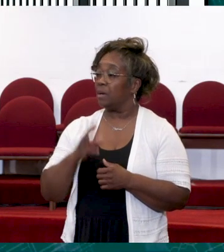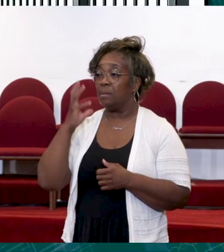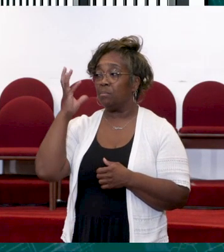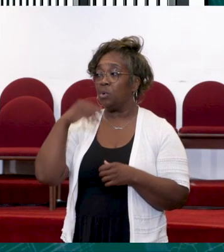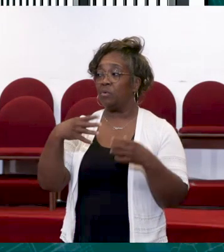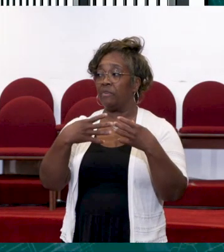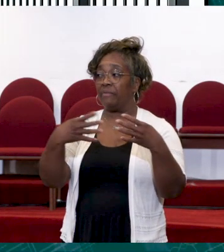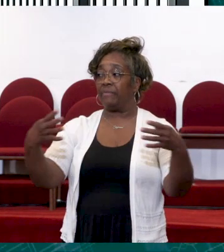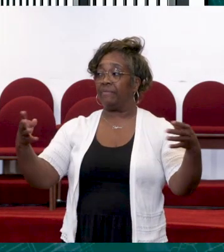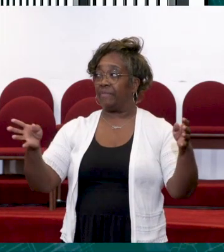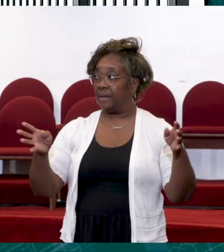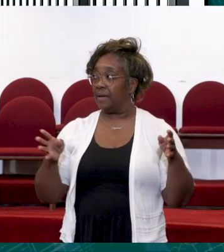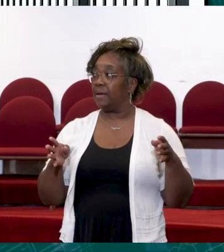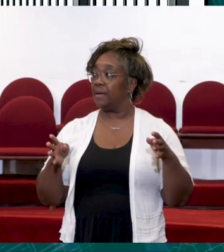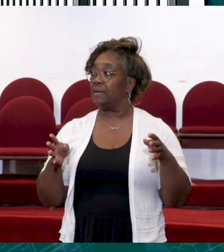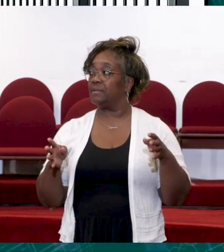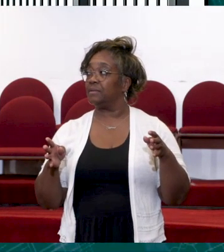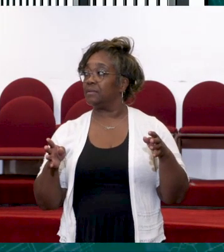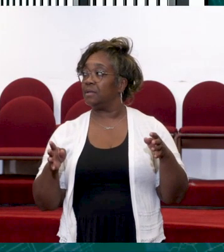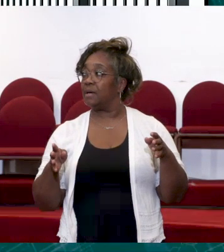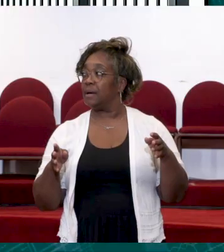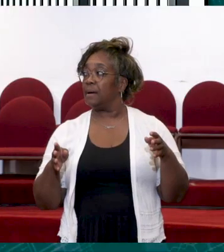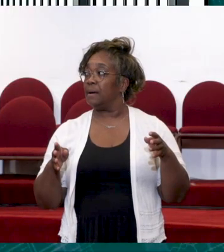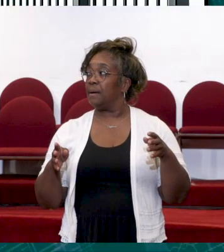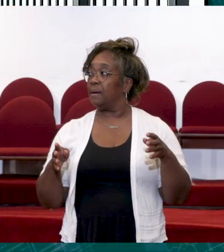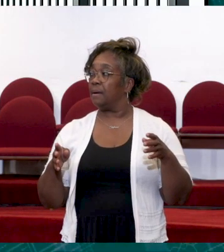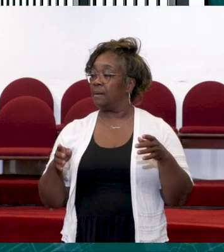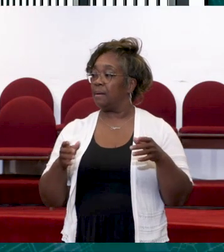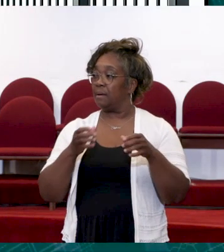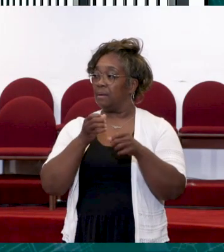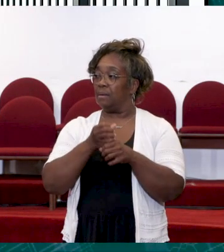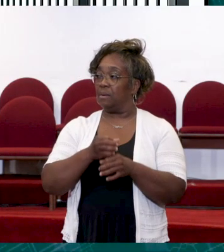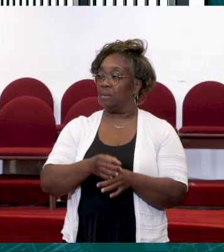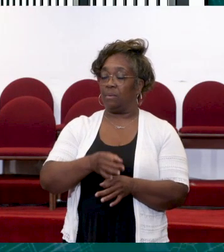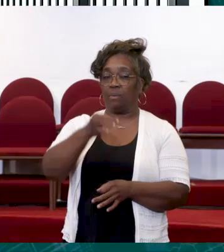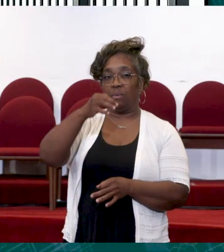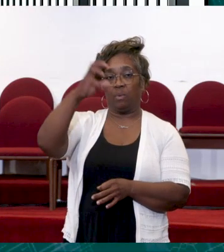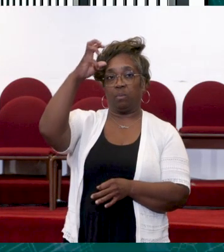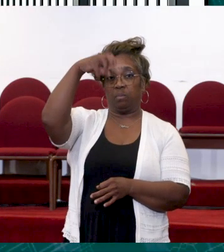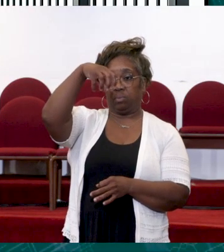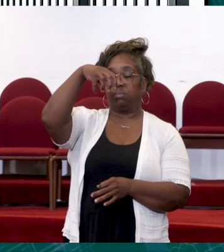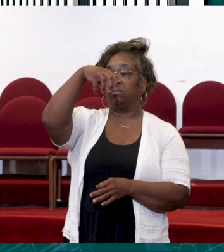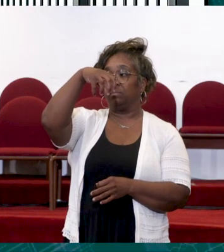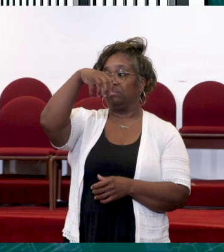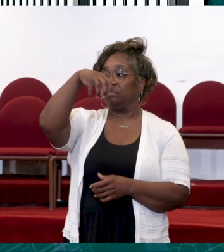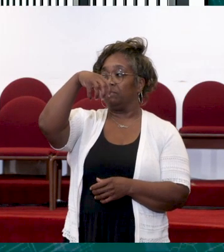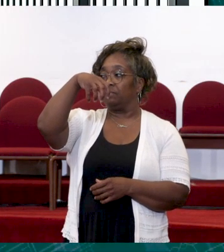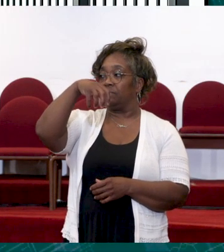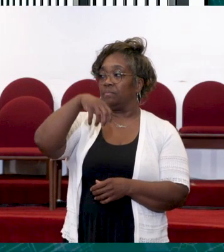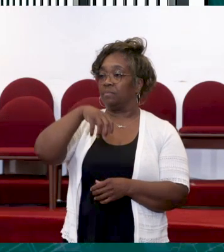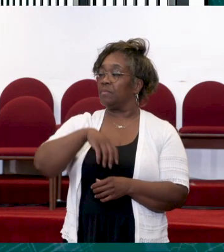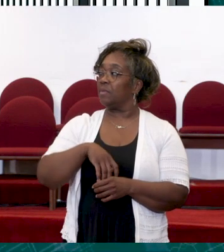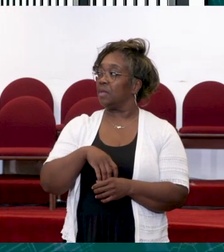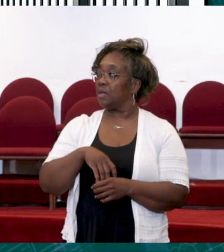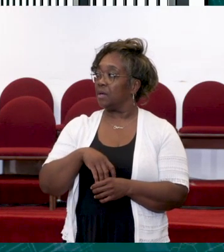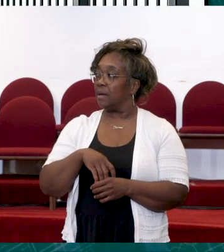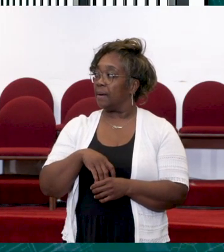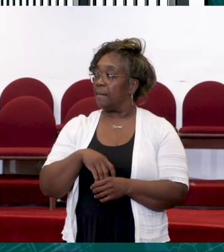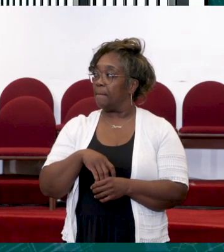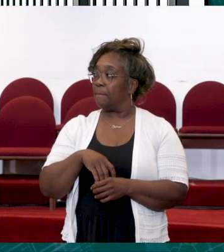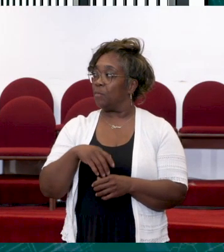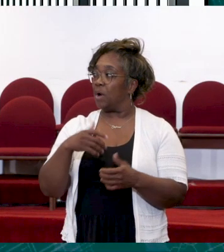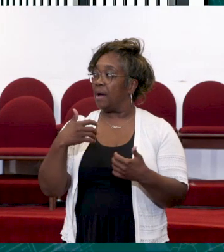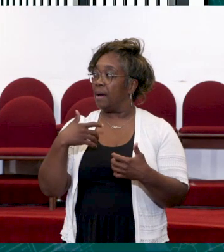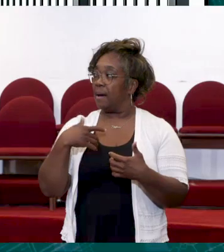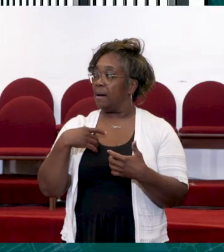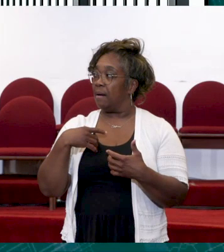an inlet with a ball cap at the top and then a decorative ring as an inlet. And then around it will be